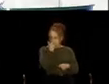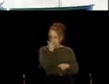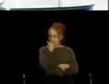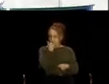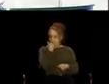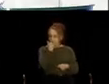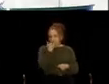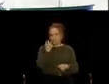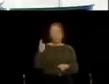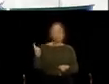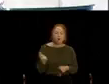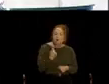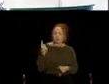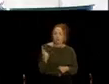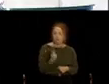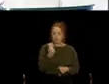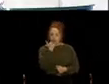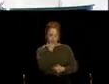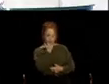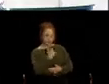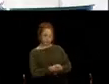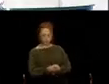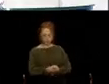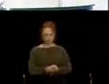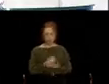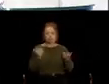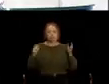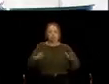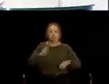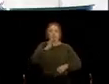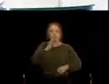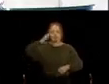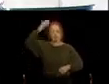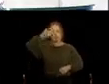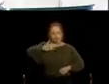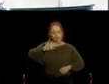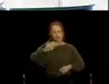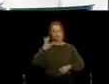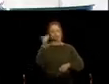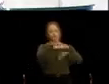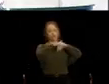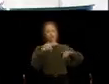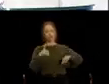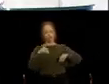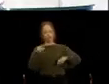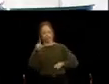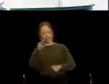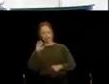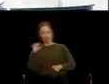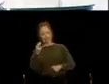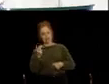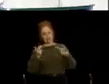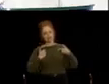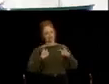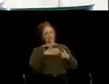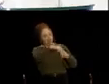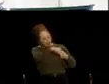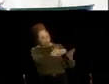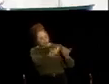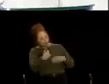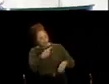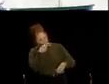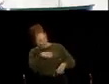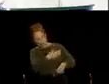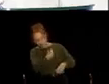always was too shy to speak at school. So they would call me in and be like, hey, Keah, can you help us get Leah to